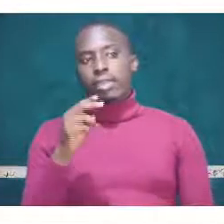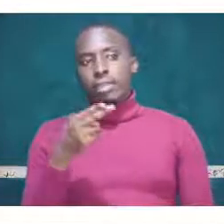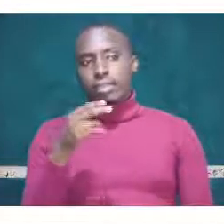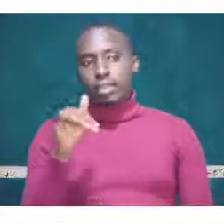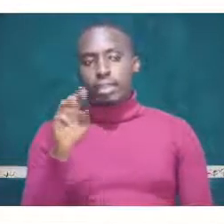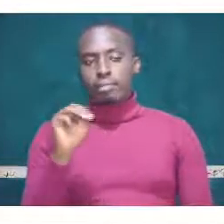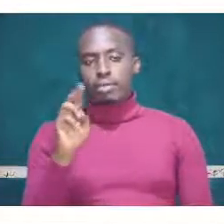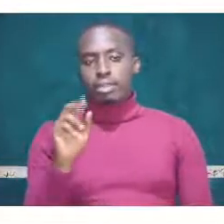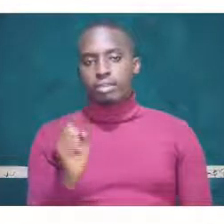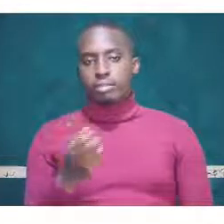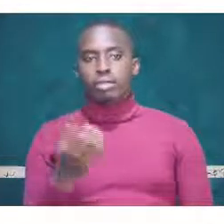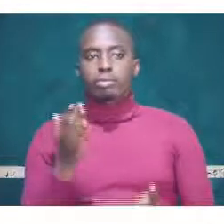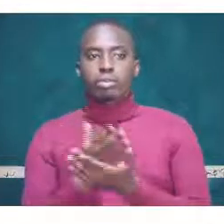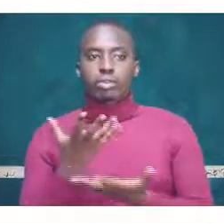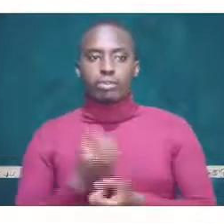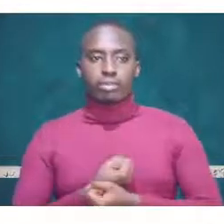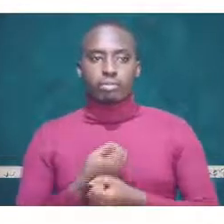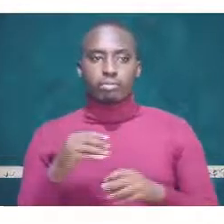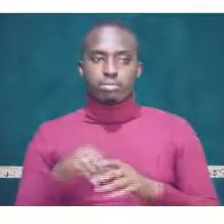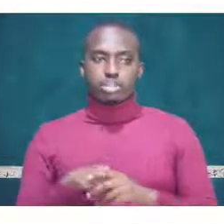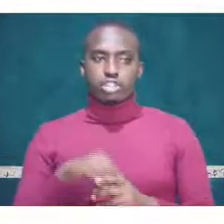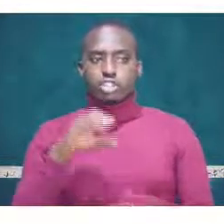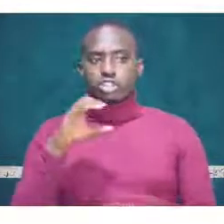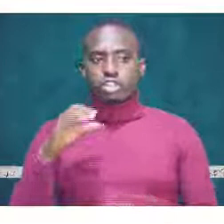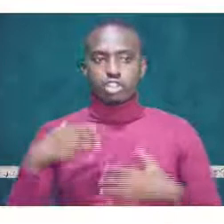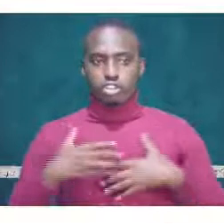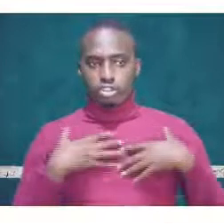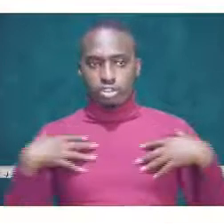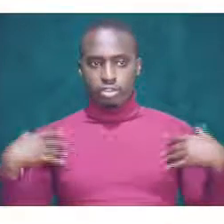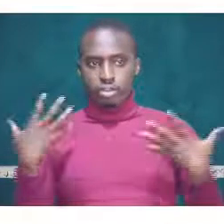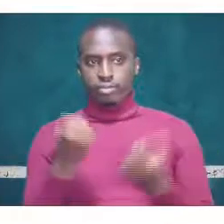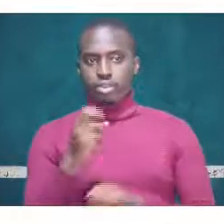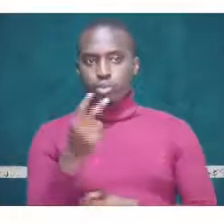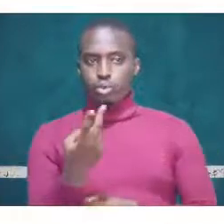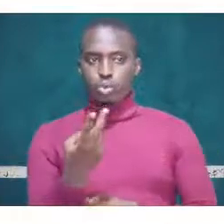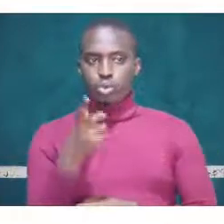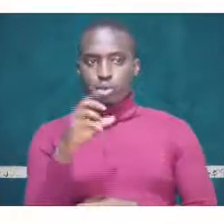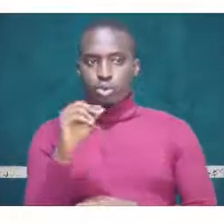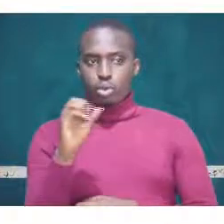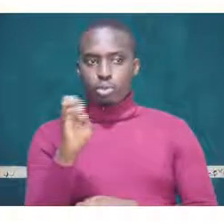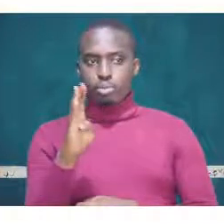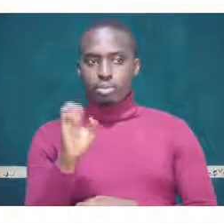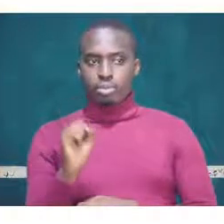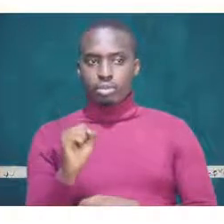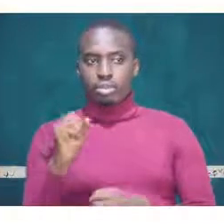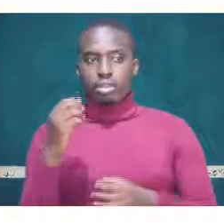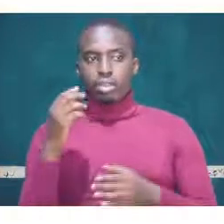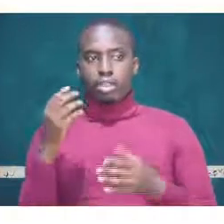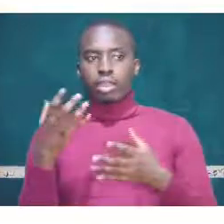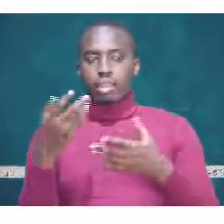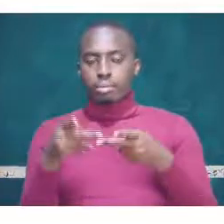is located in the chest. It is a soft organ with two lobes that is located inside the what you call rib